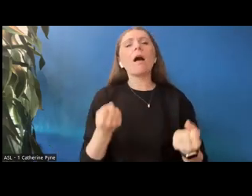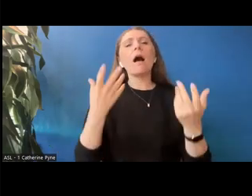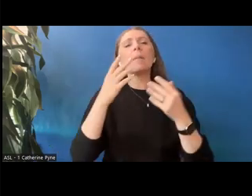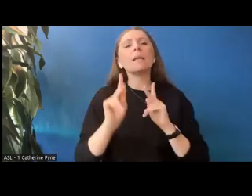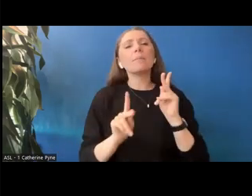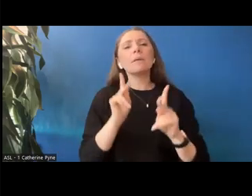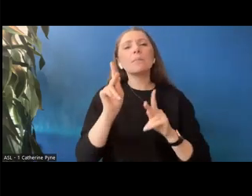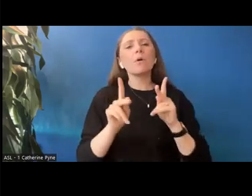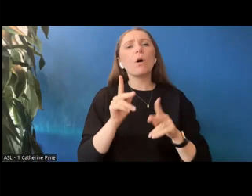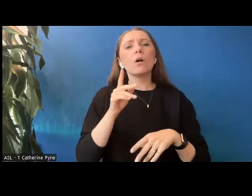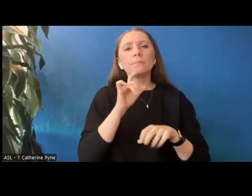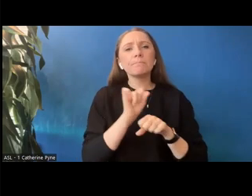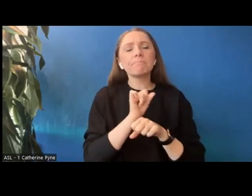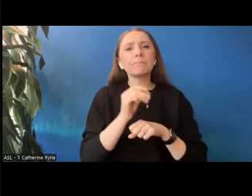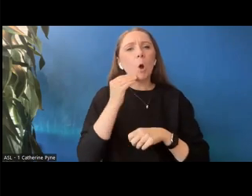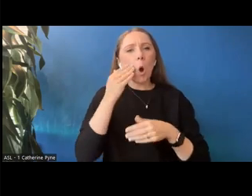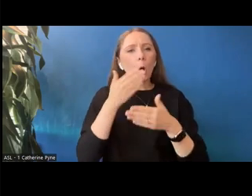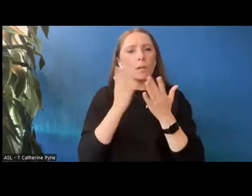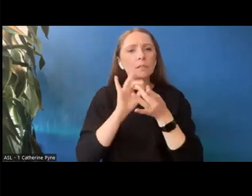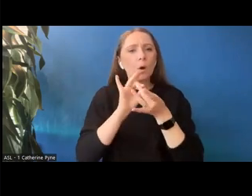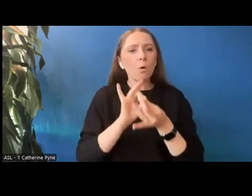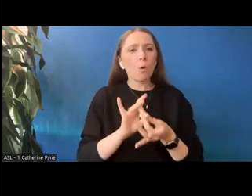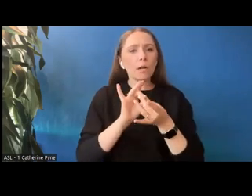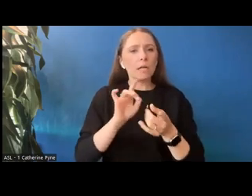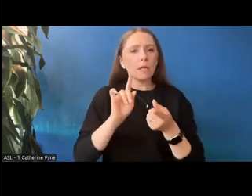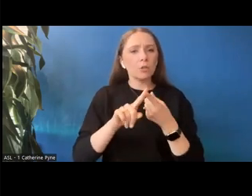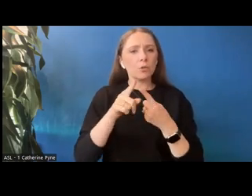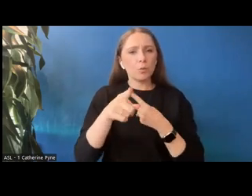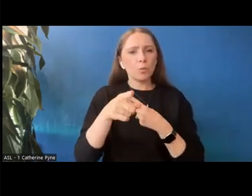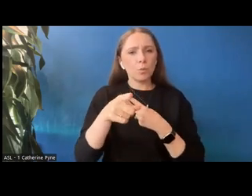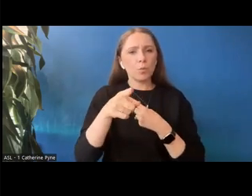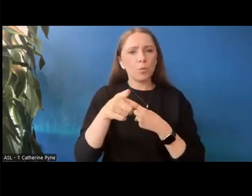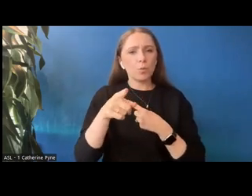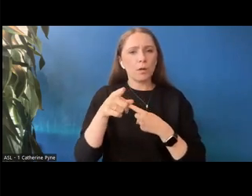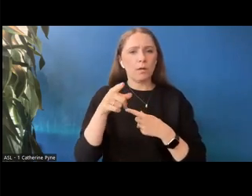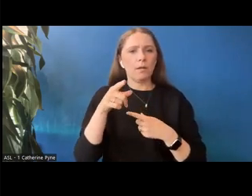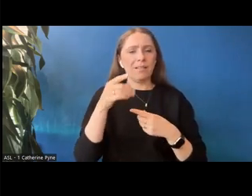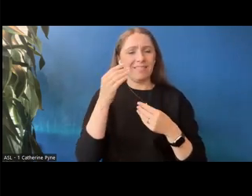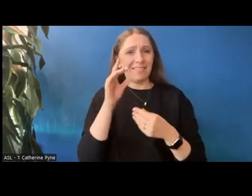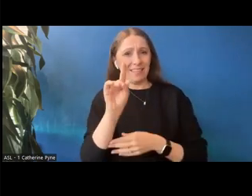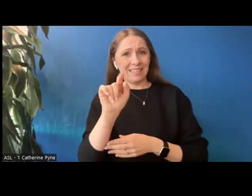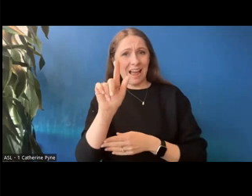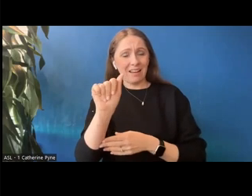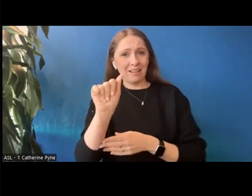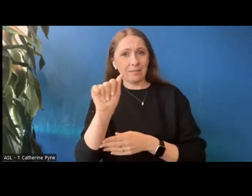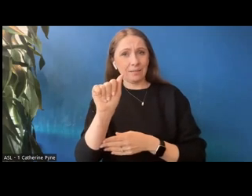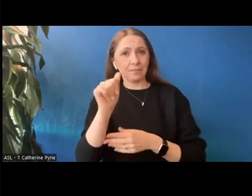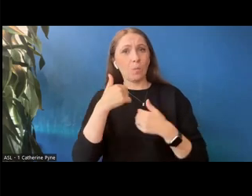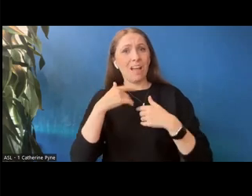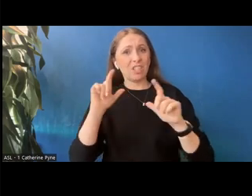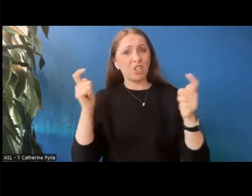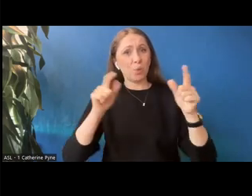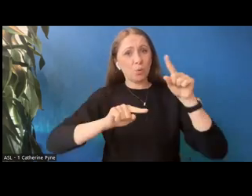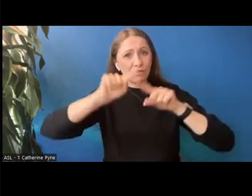homeless according to what sources. So what we know right now is that there's some pretty big variation